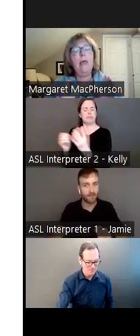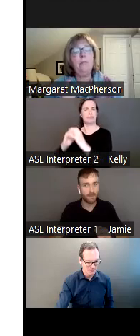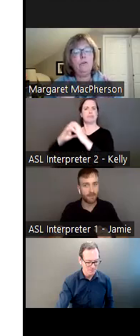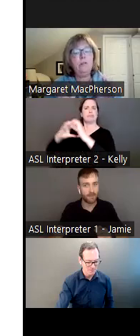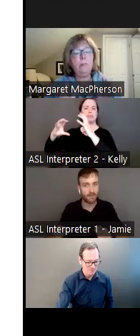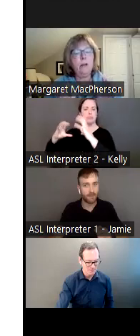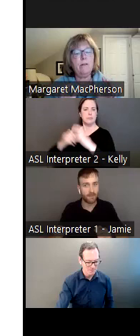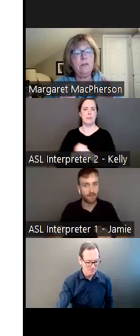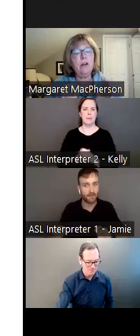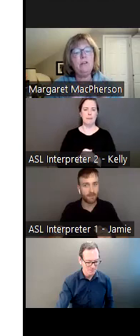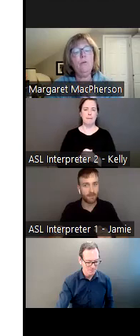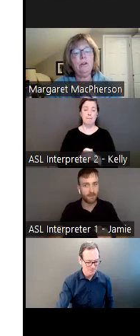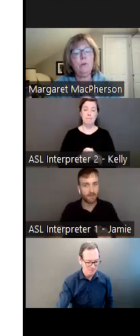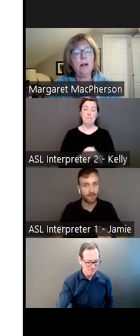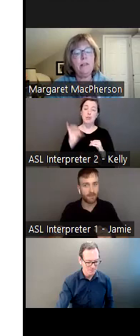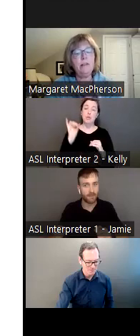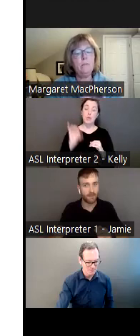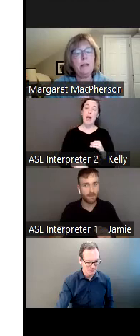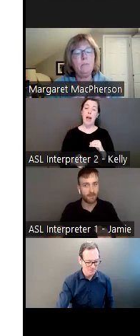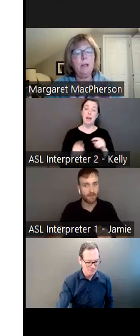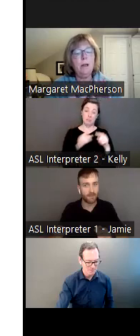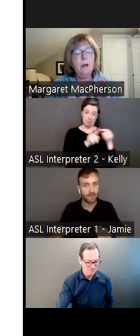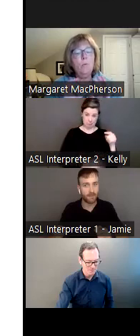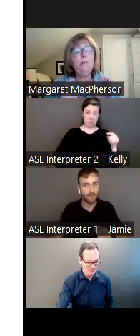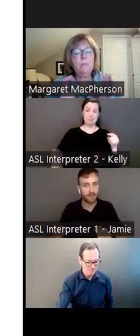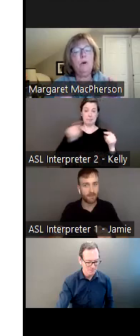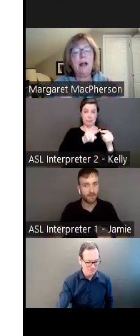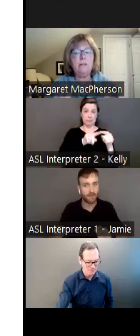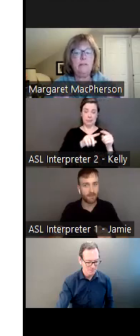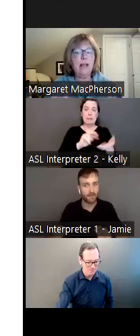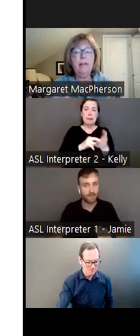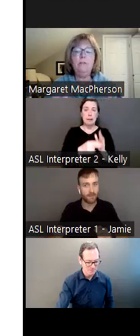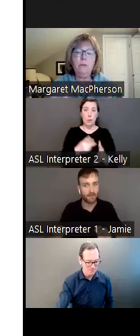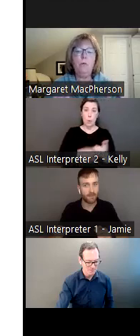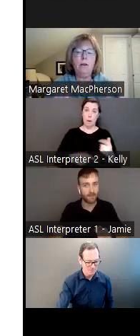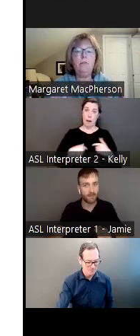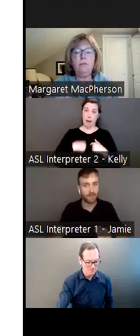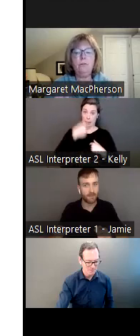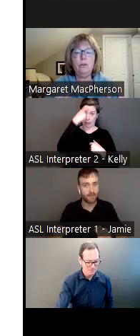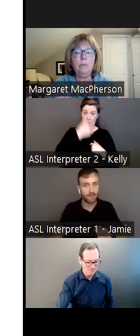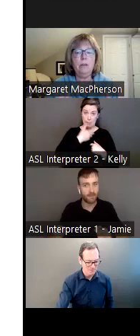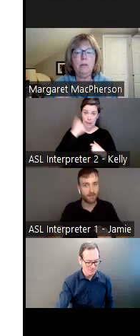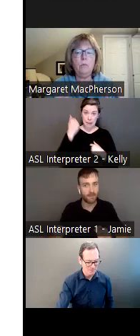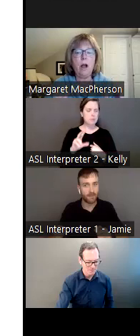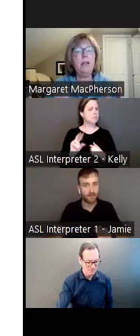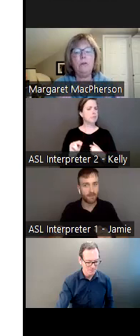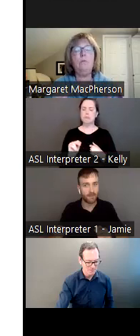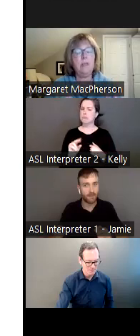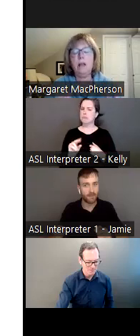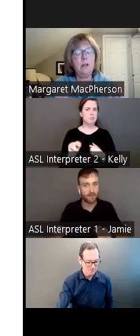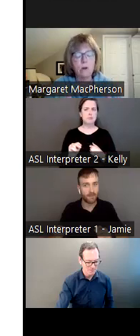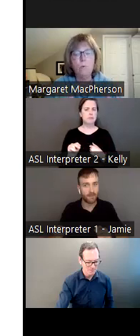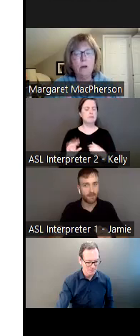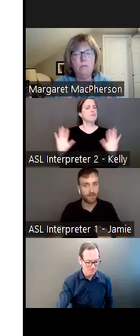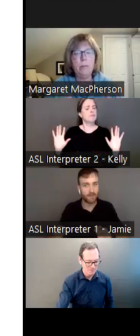So again, the choice biography, not so much what I think is best, but what is the practice? It has to be one of cultural humility where I don't